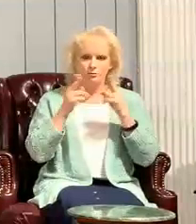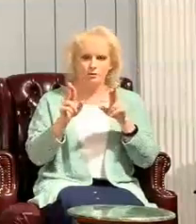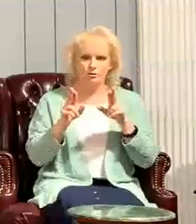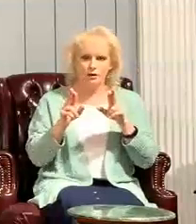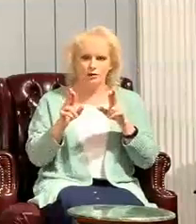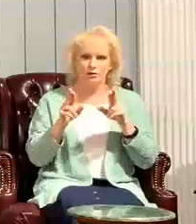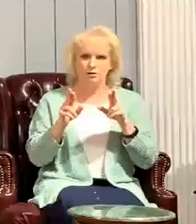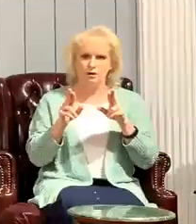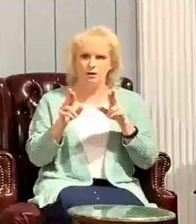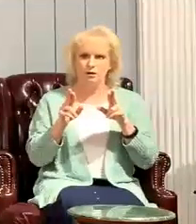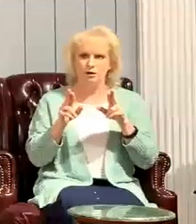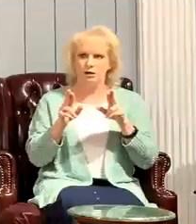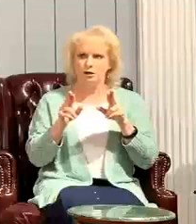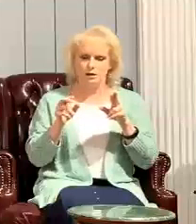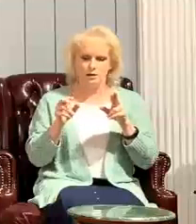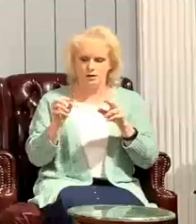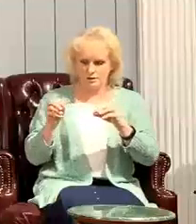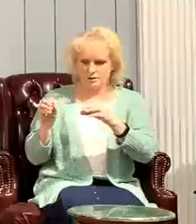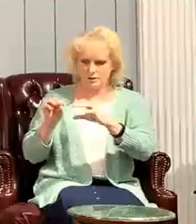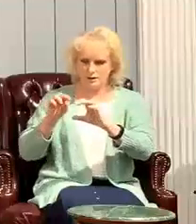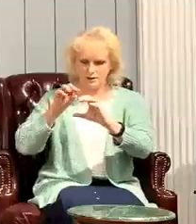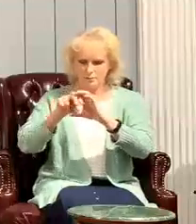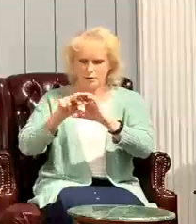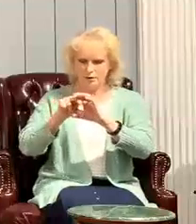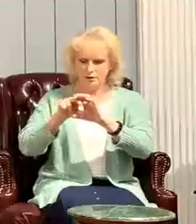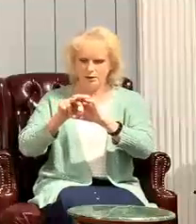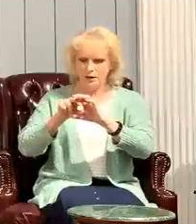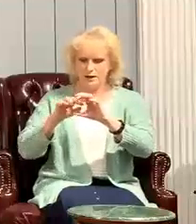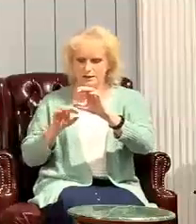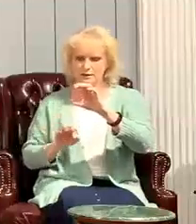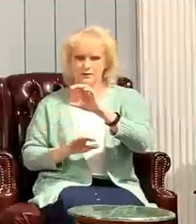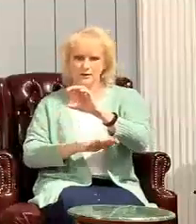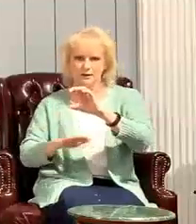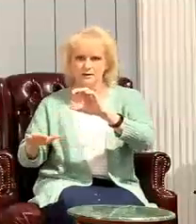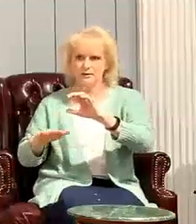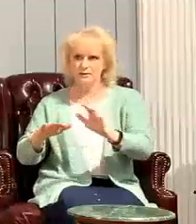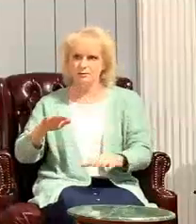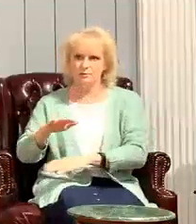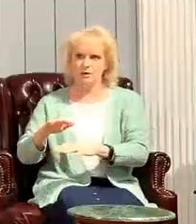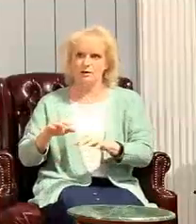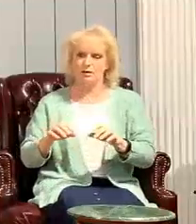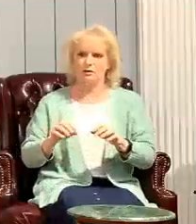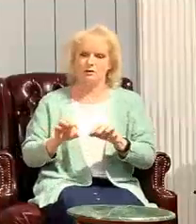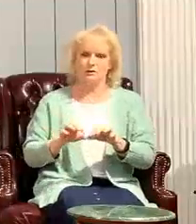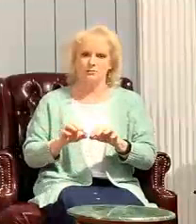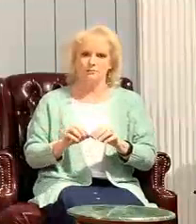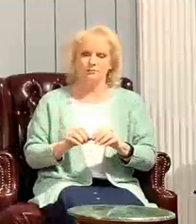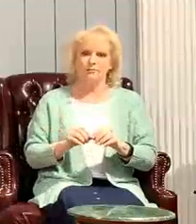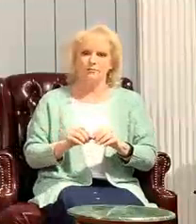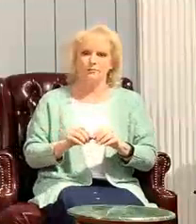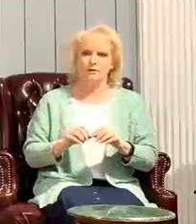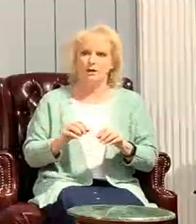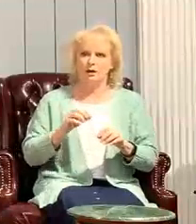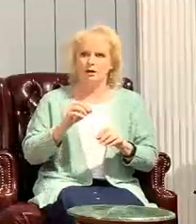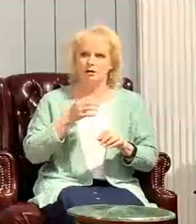refrigerator had the plug-in. What they'd done in the basement is they had taken one of those orange extension cords that you buy from Home